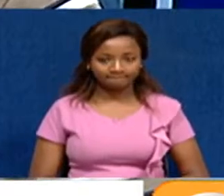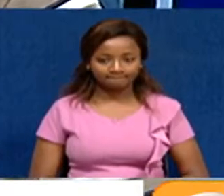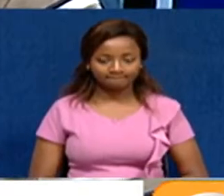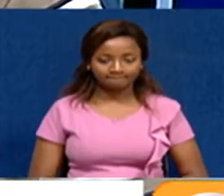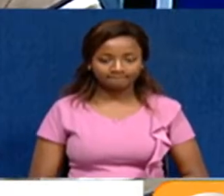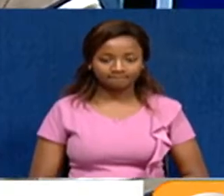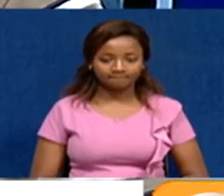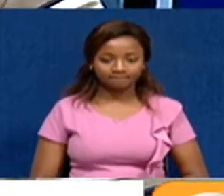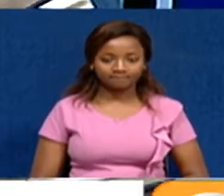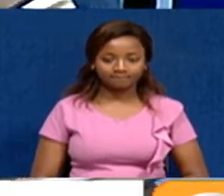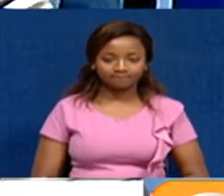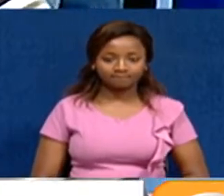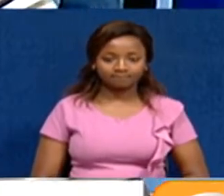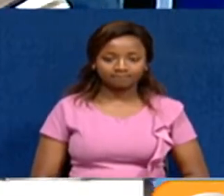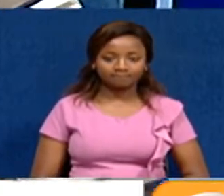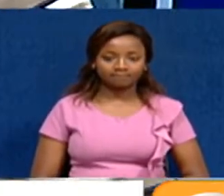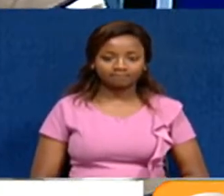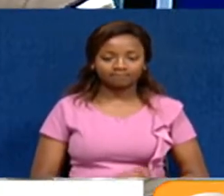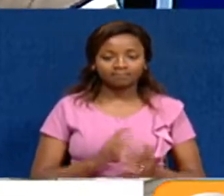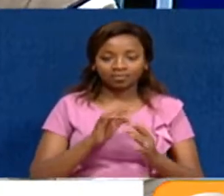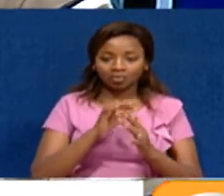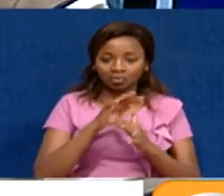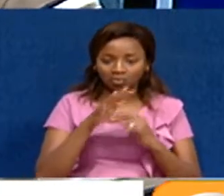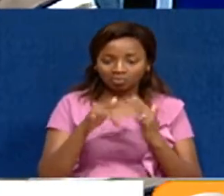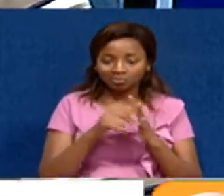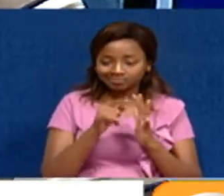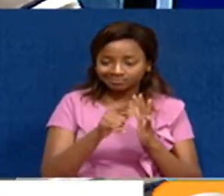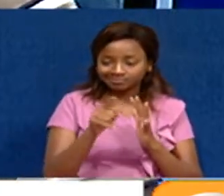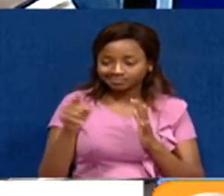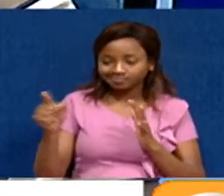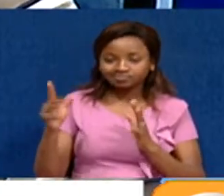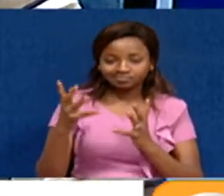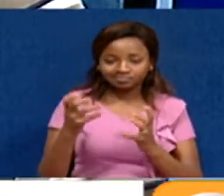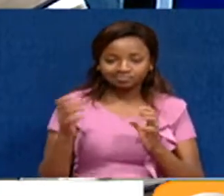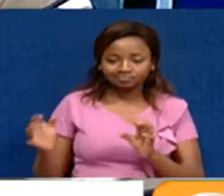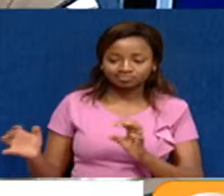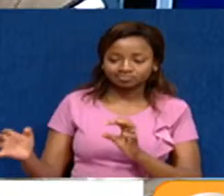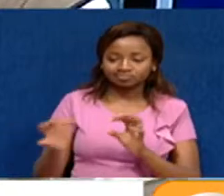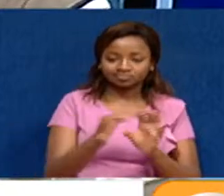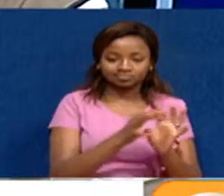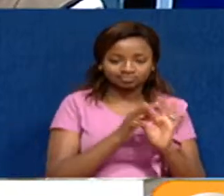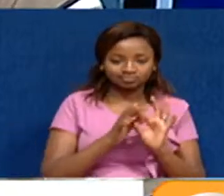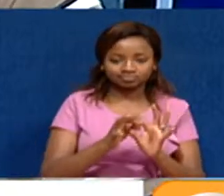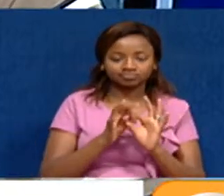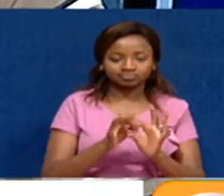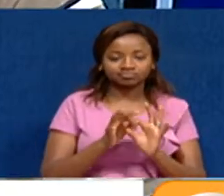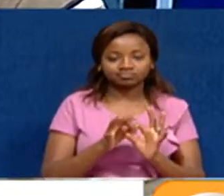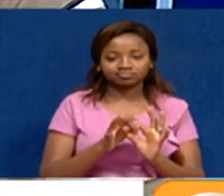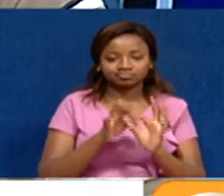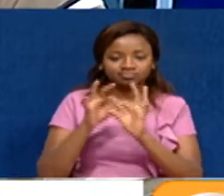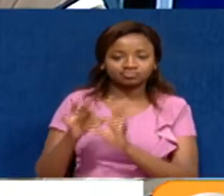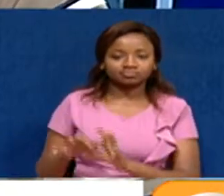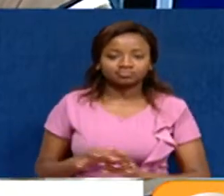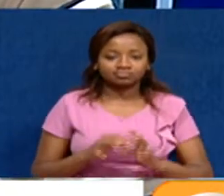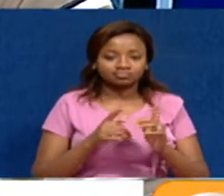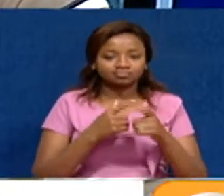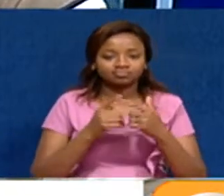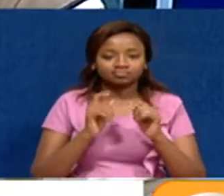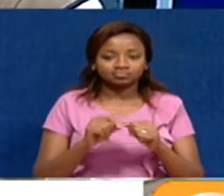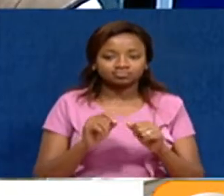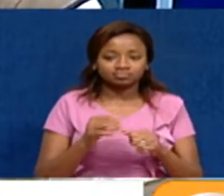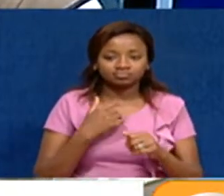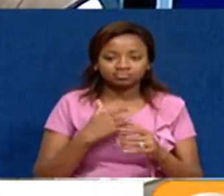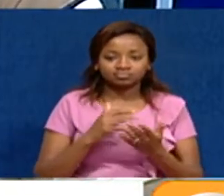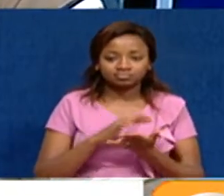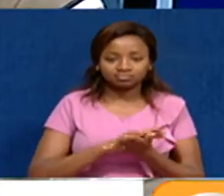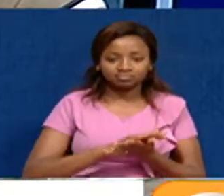and the Kenyan law, they should be harmonized so that I think there's a flowing way of